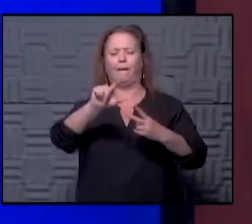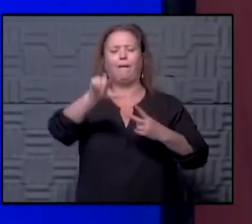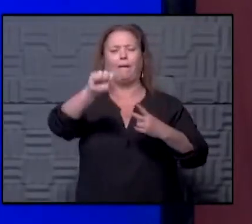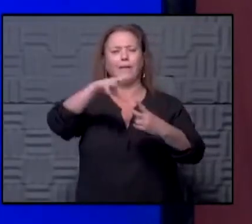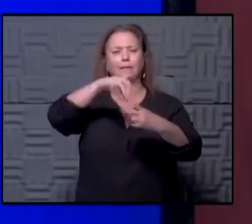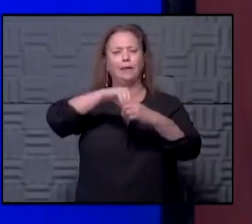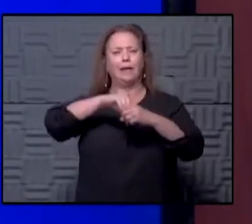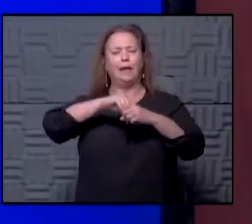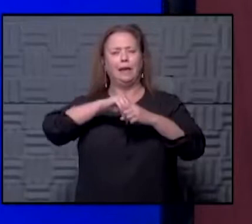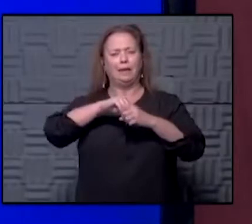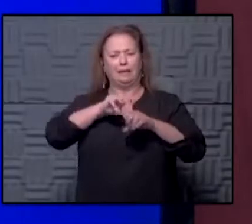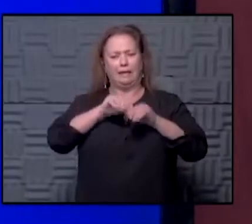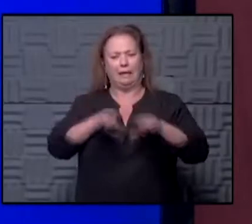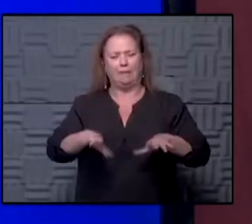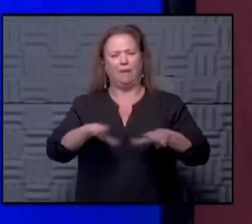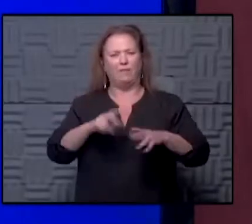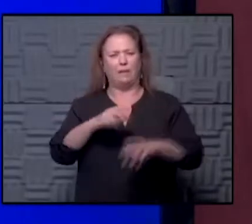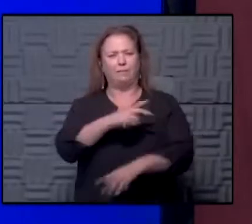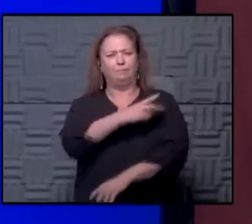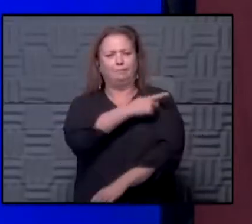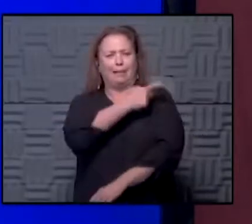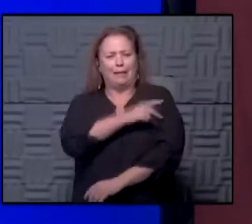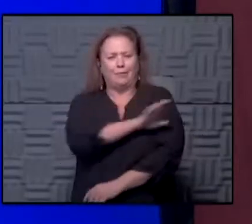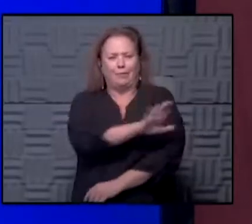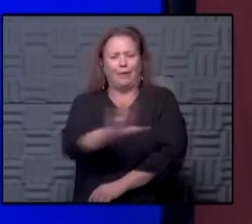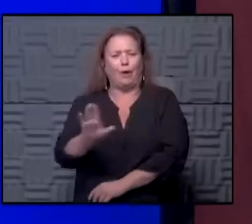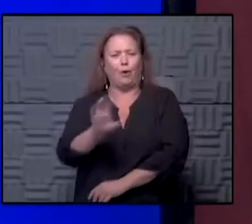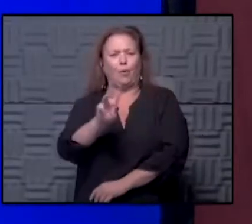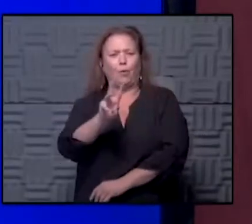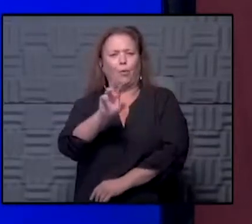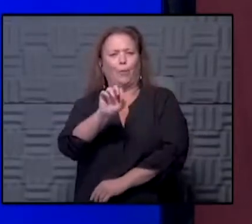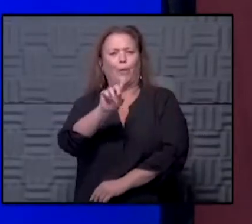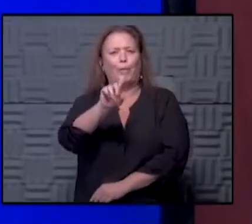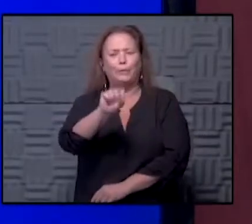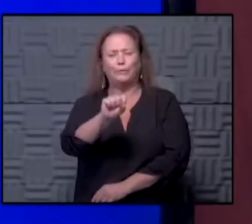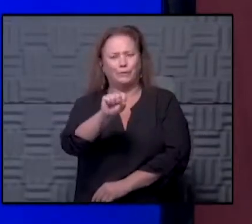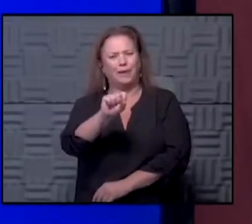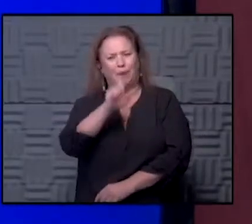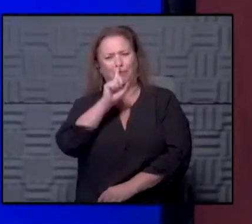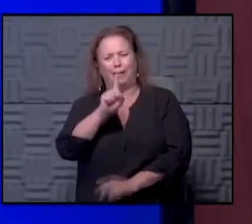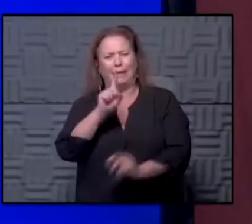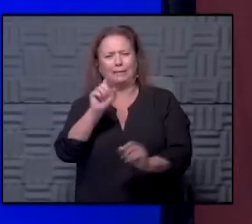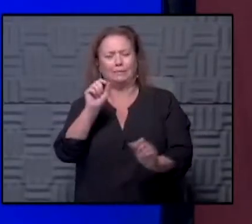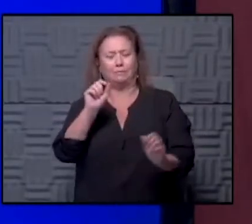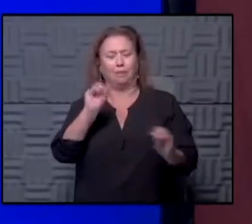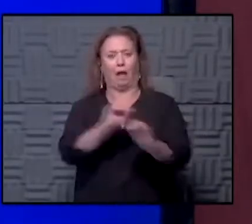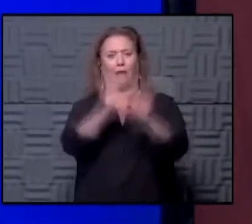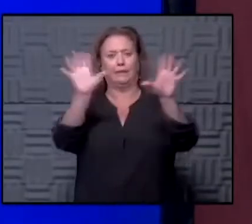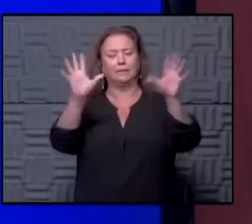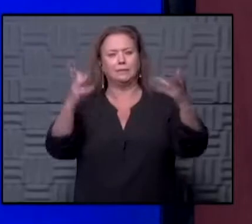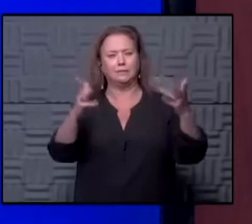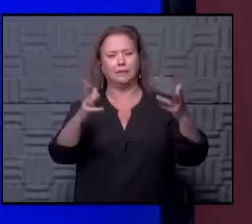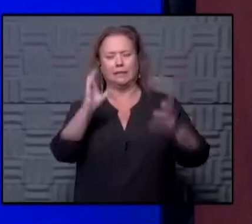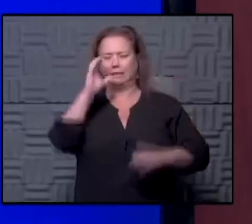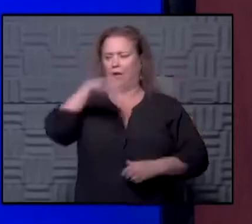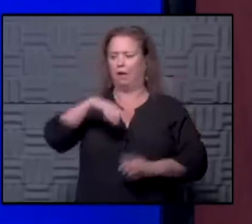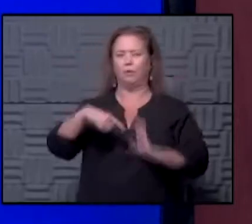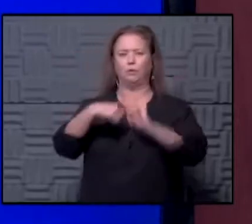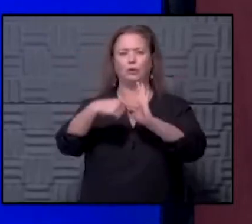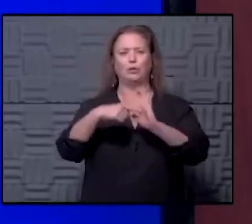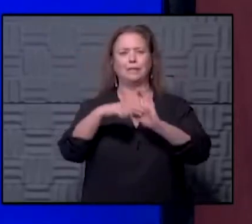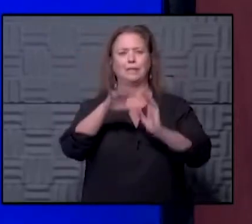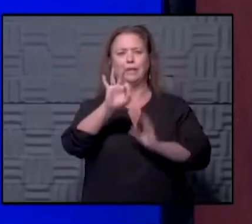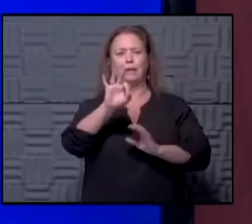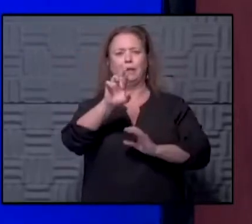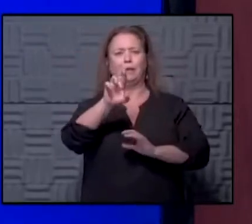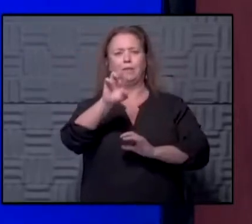get into a patient's wounds. I mean, there's just really no question about it, and it's just odd to me. We tried to show this back in the freezer. I